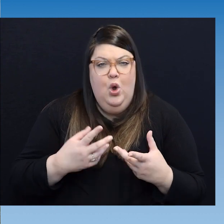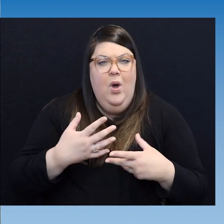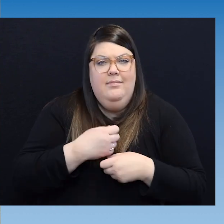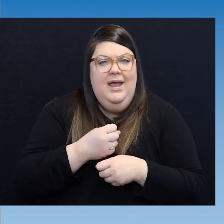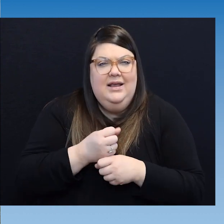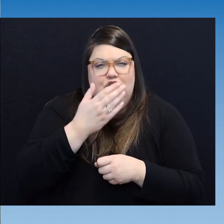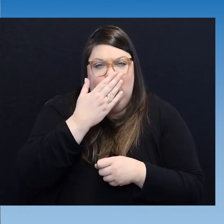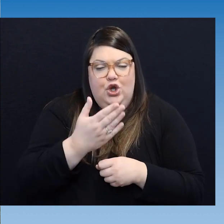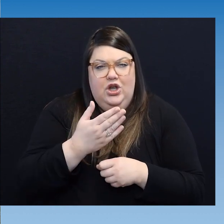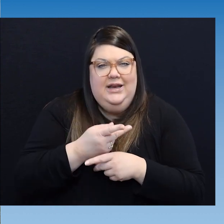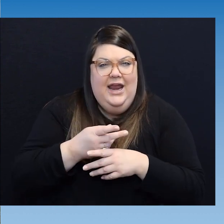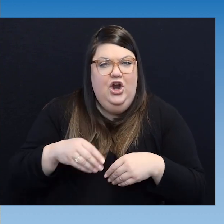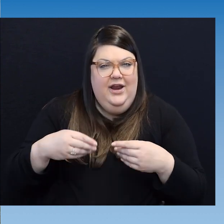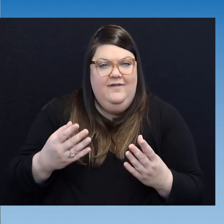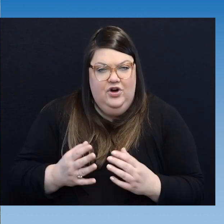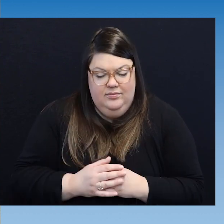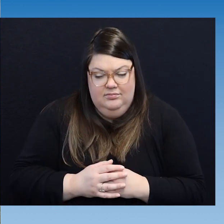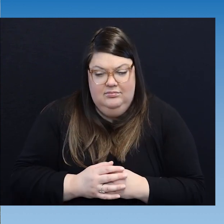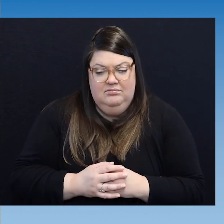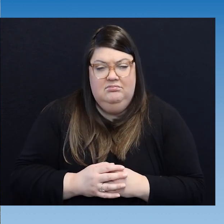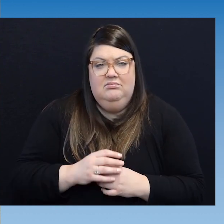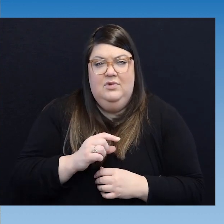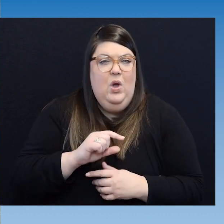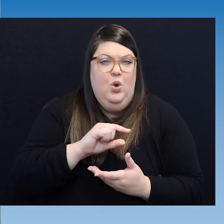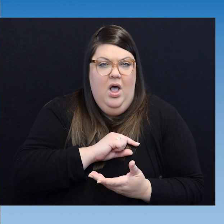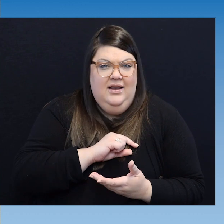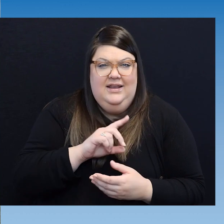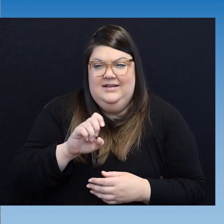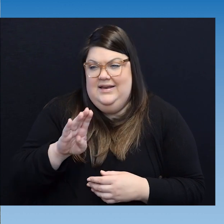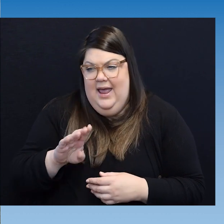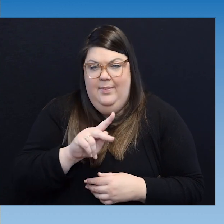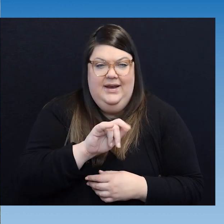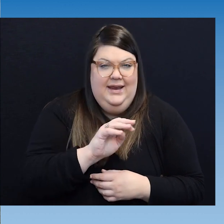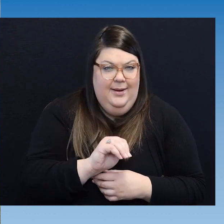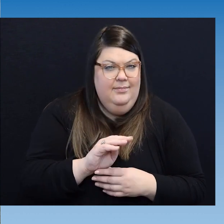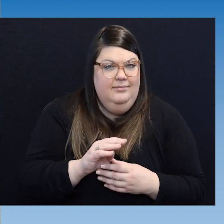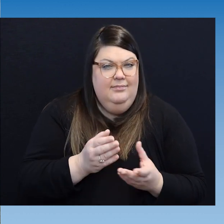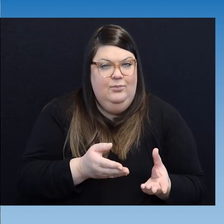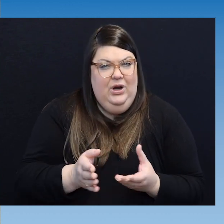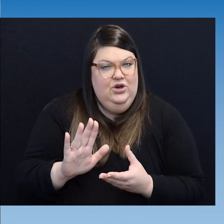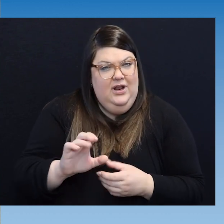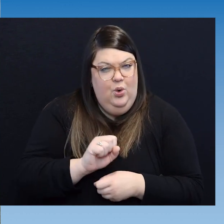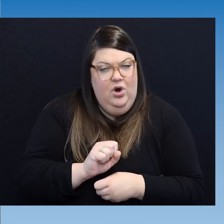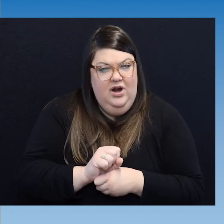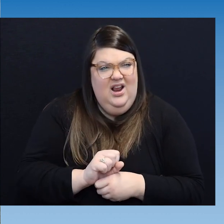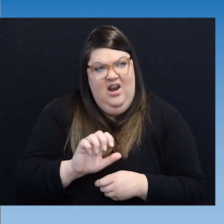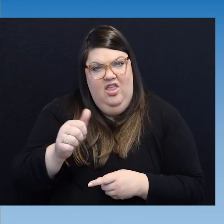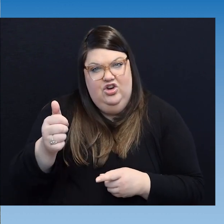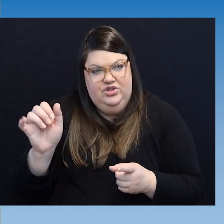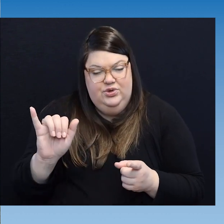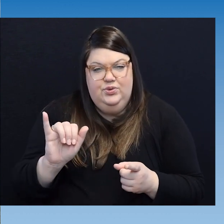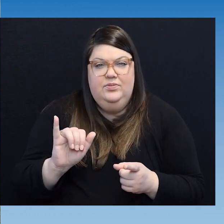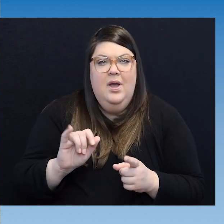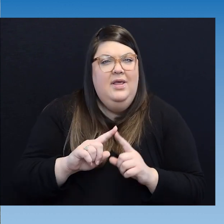caregiver, what qualities Deb and Kim, you know, have brought to their work and seen others bring, but there's so many challenges,